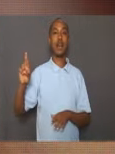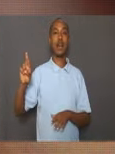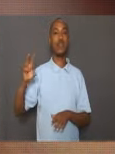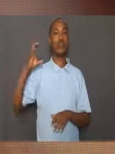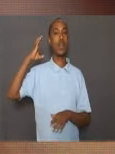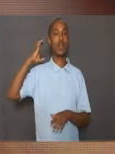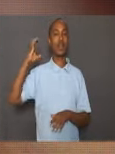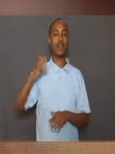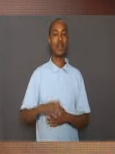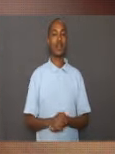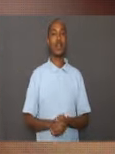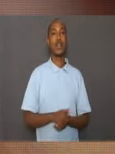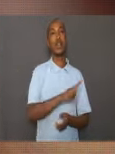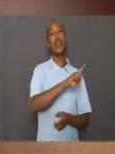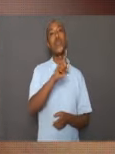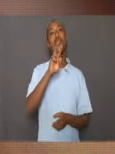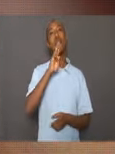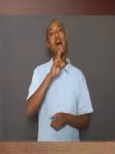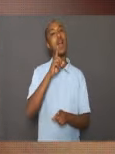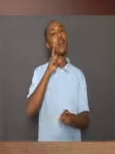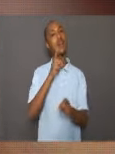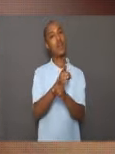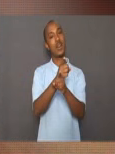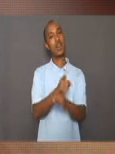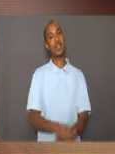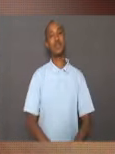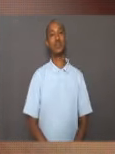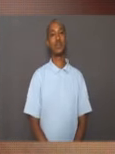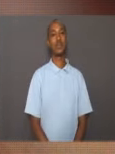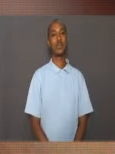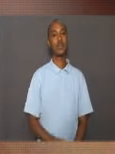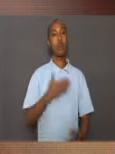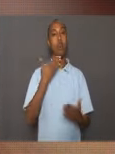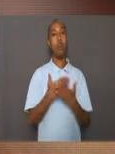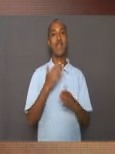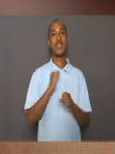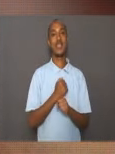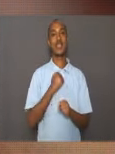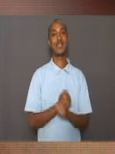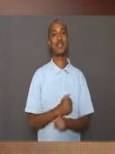here, you are correct. Well done.